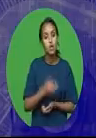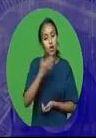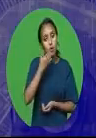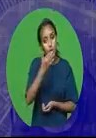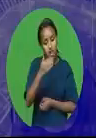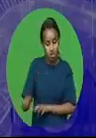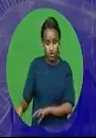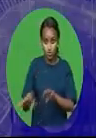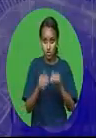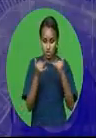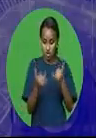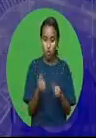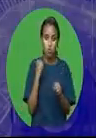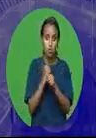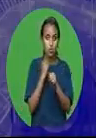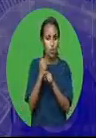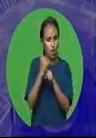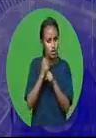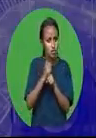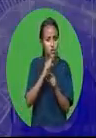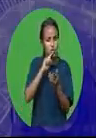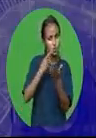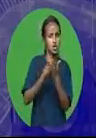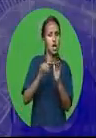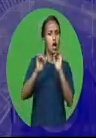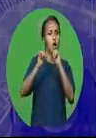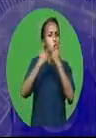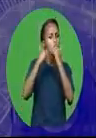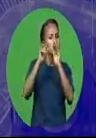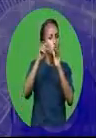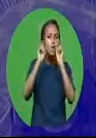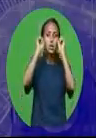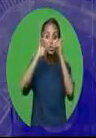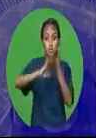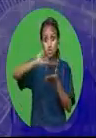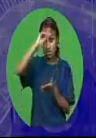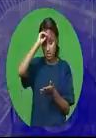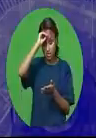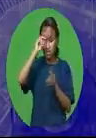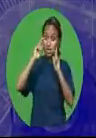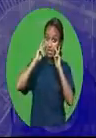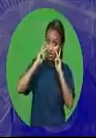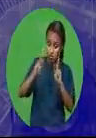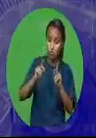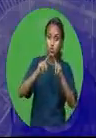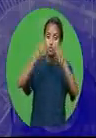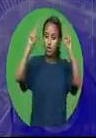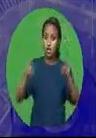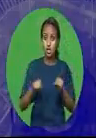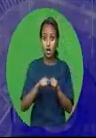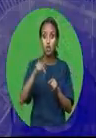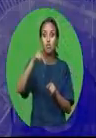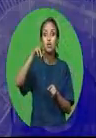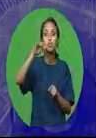Well, students, let's do an activity to check how much you understood the lesson. The views of a rectangular